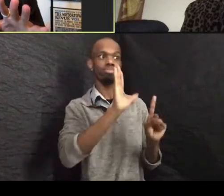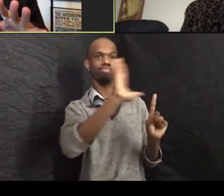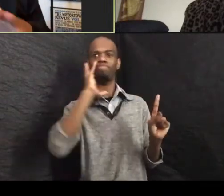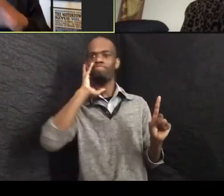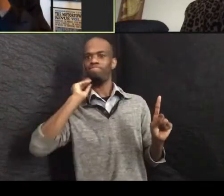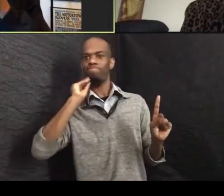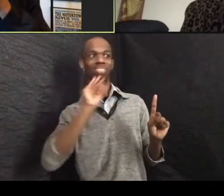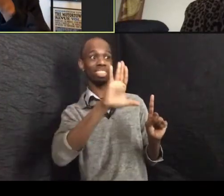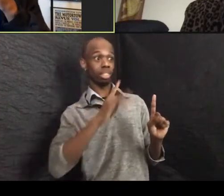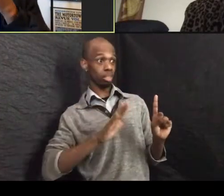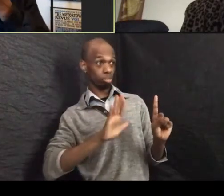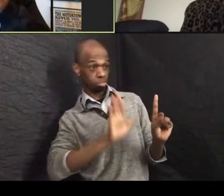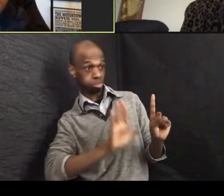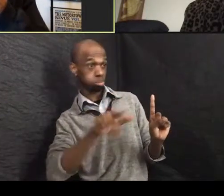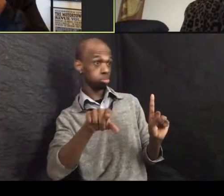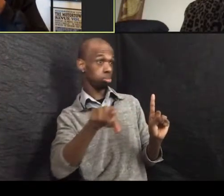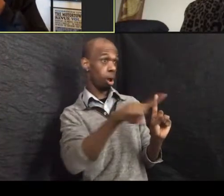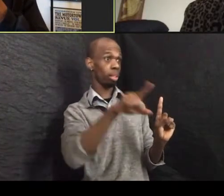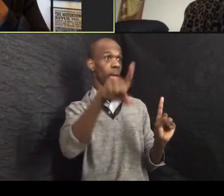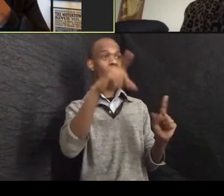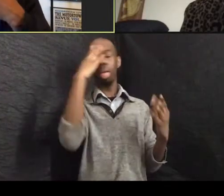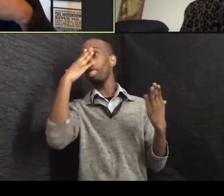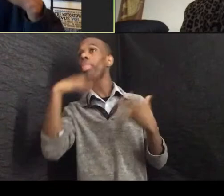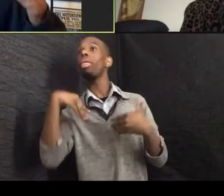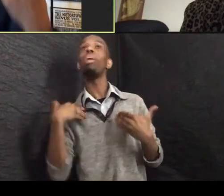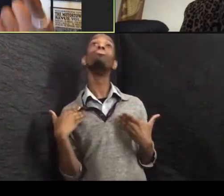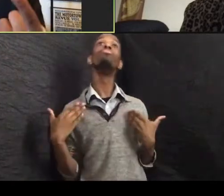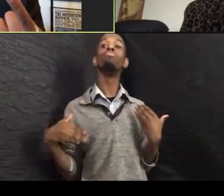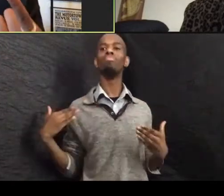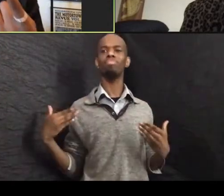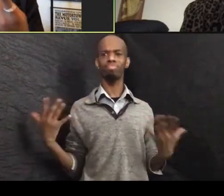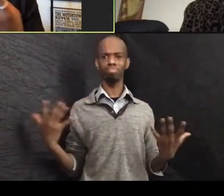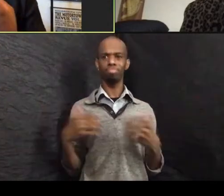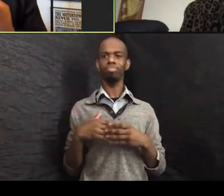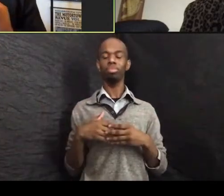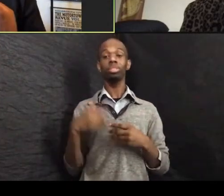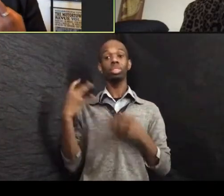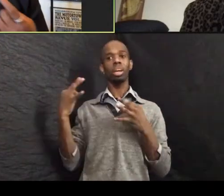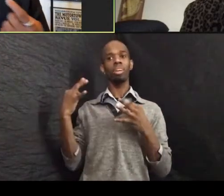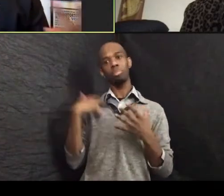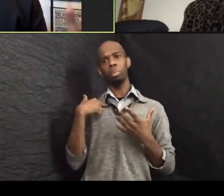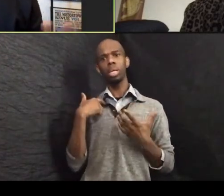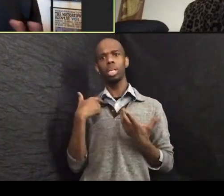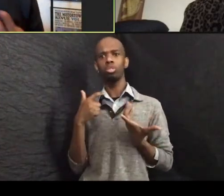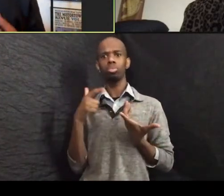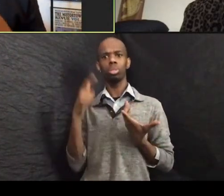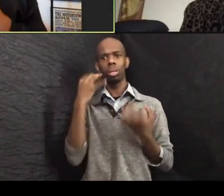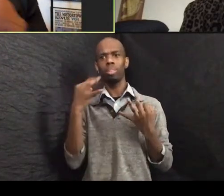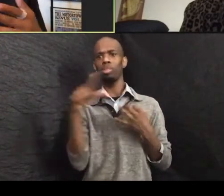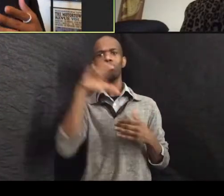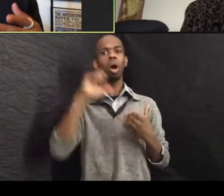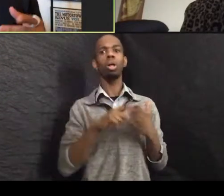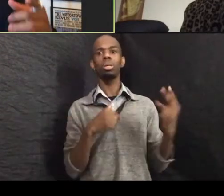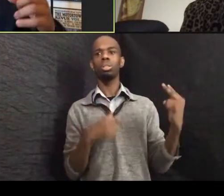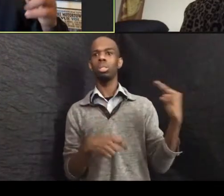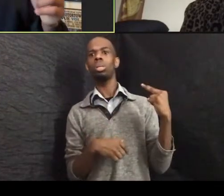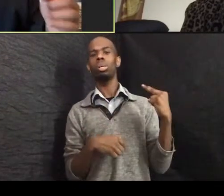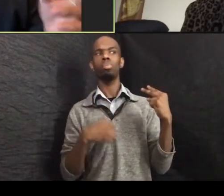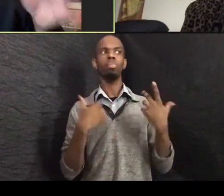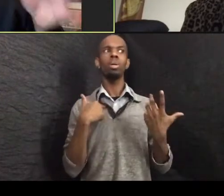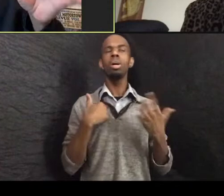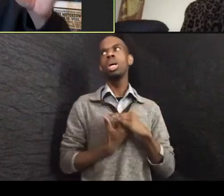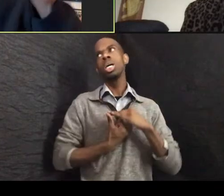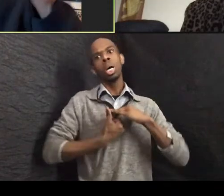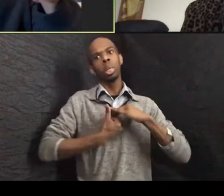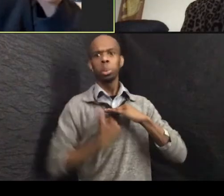bit and say, yo, I don't need to, if me turning the attitude, me blowing up on these folks ain't gonna do nothing. I gotta